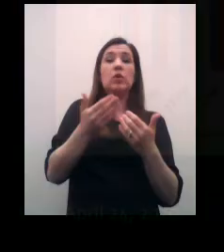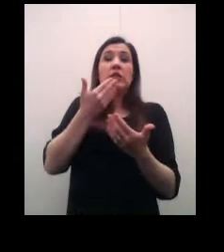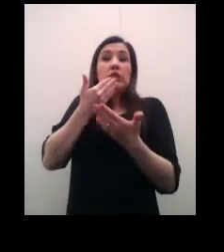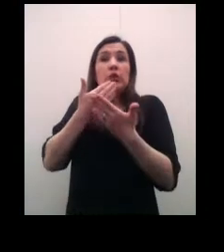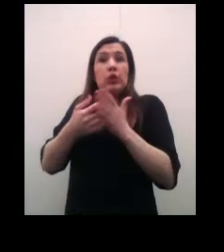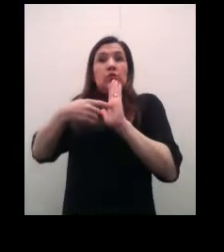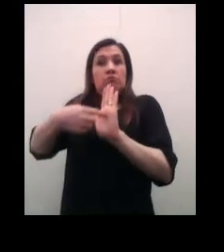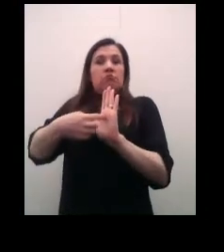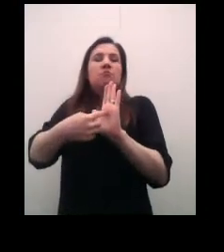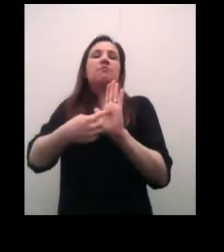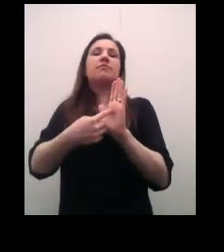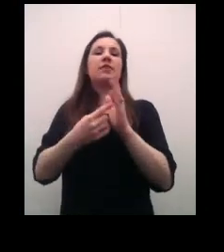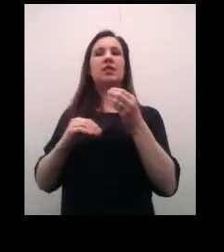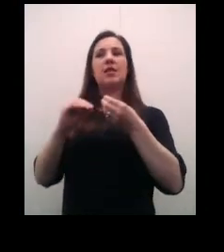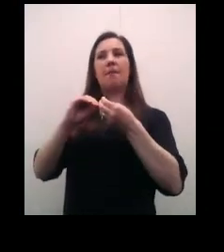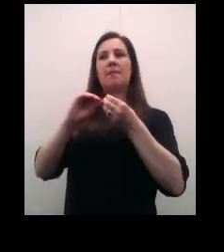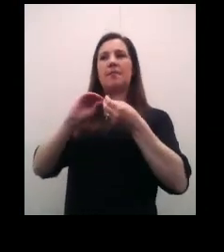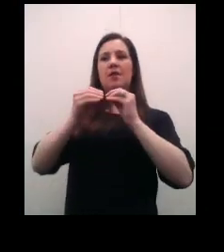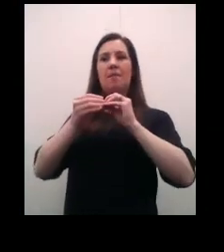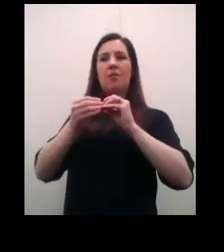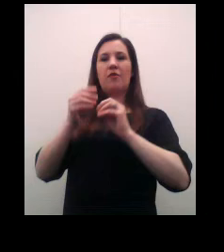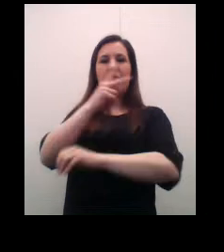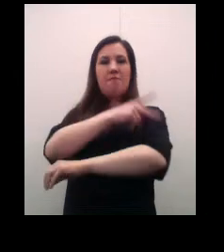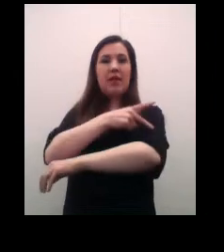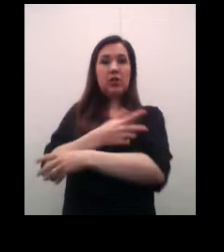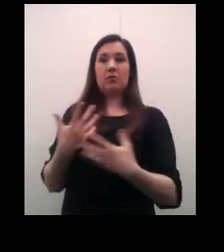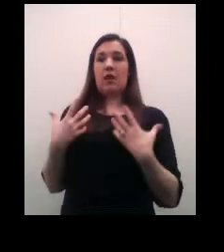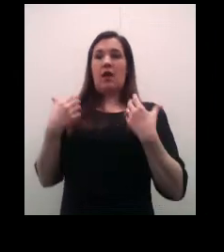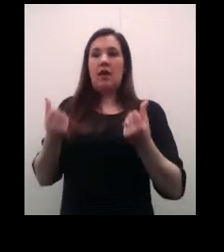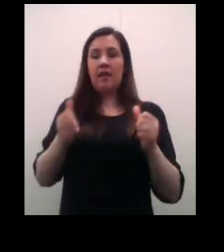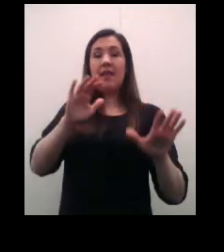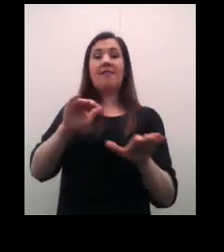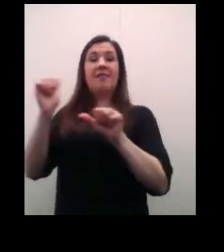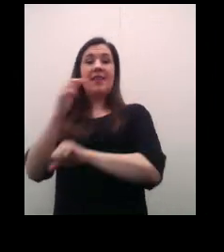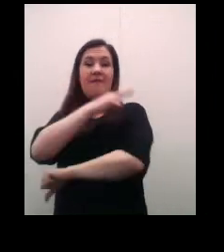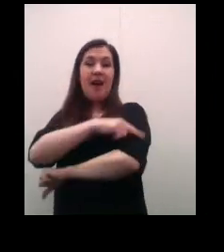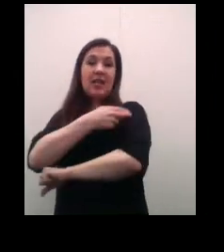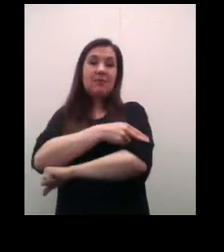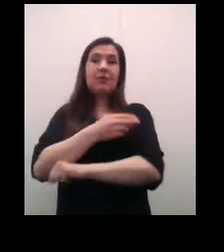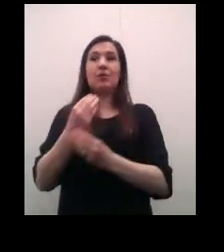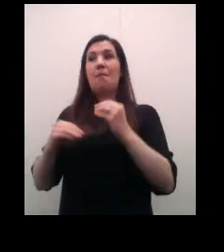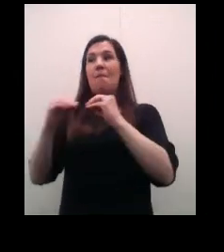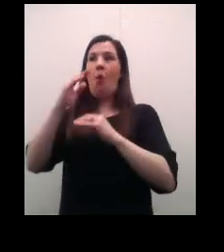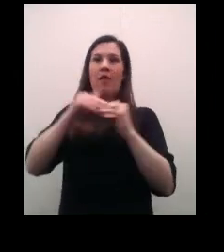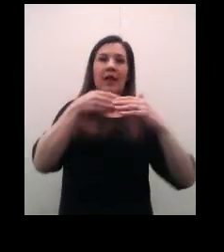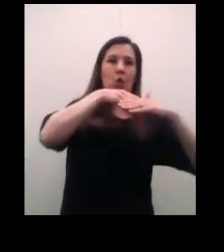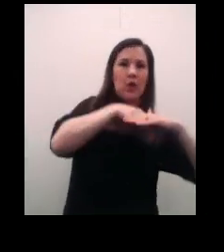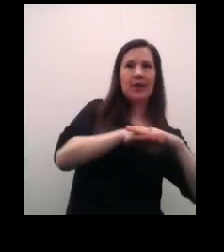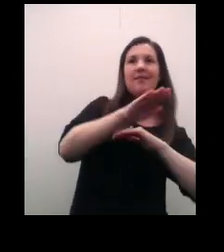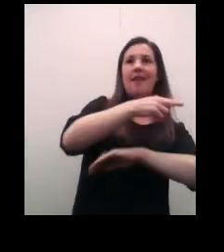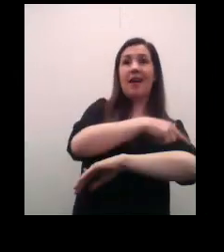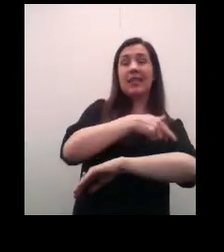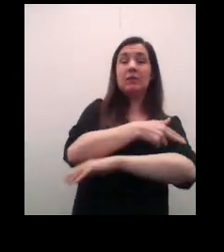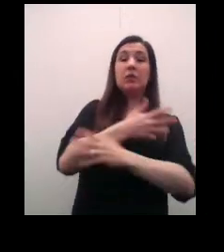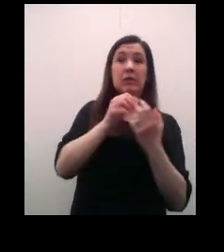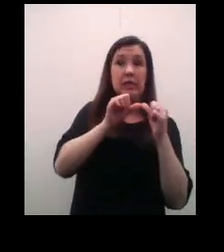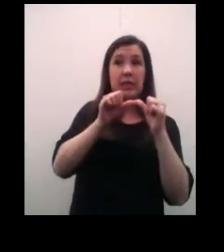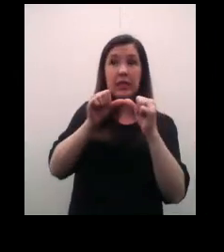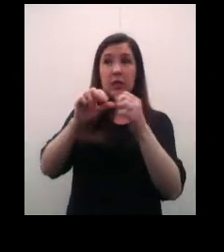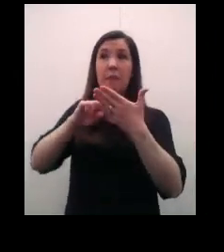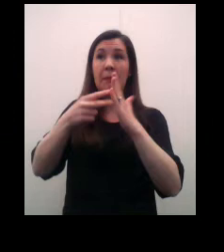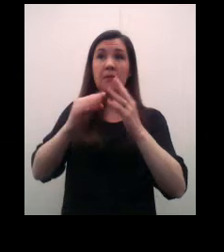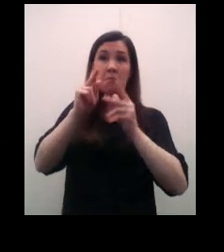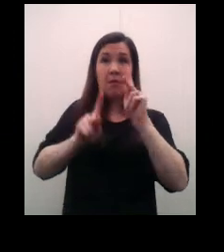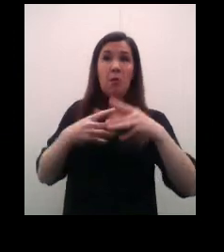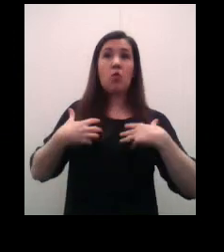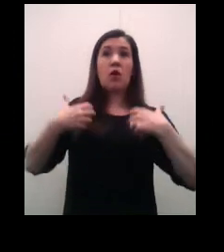are greater than admissions, and we hope to see that continue, because if that is the case, that means that people are not only